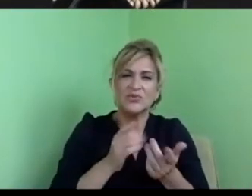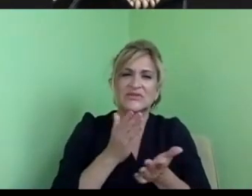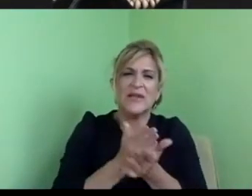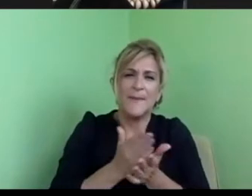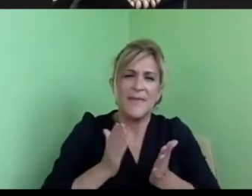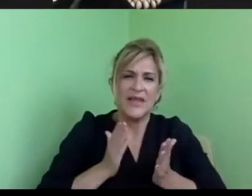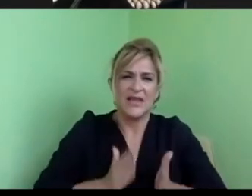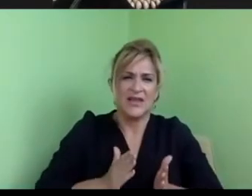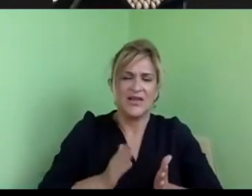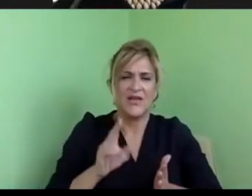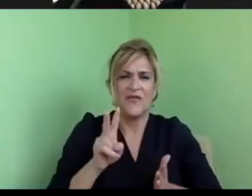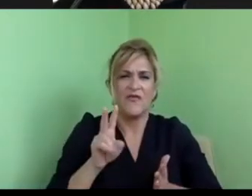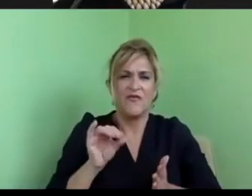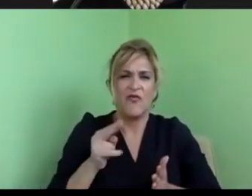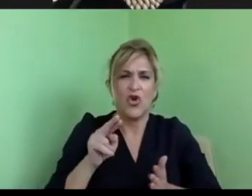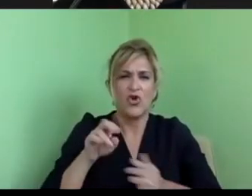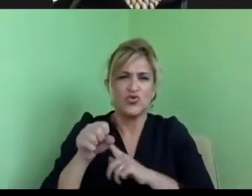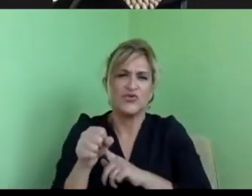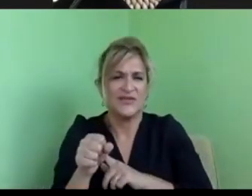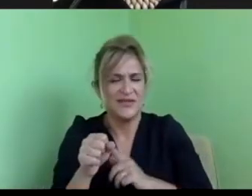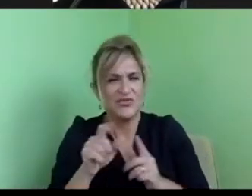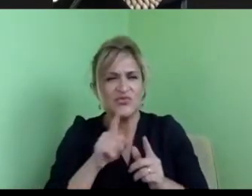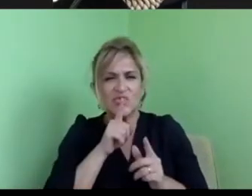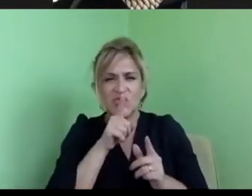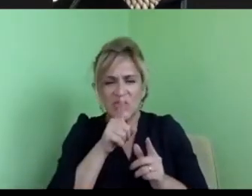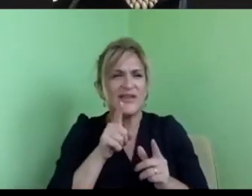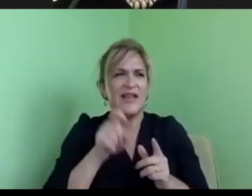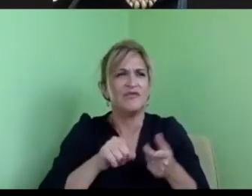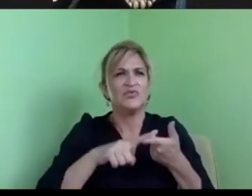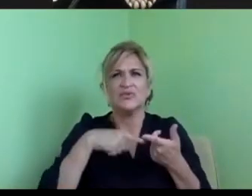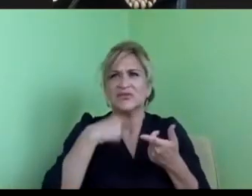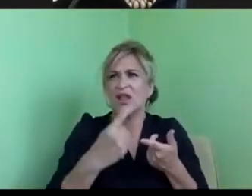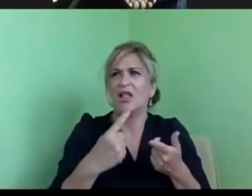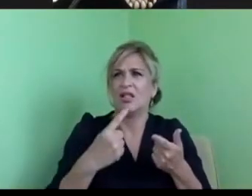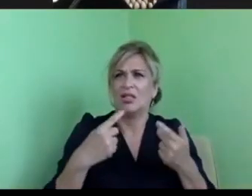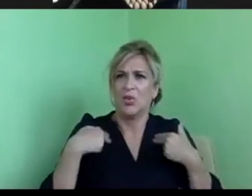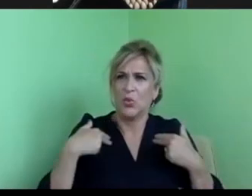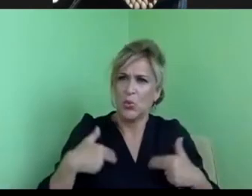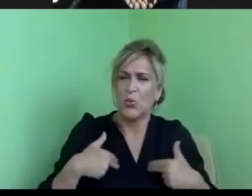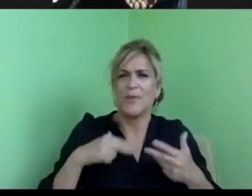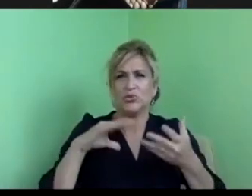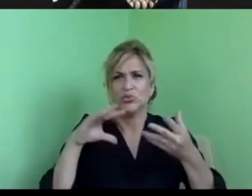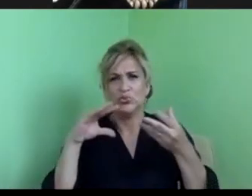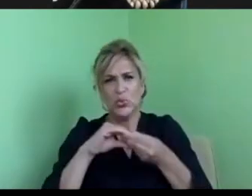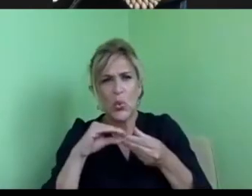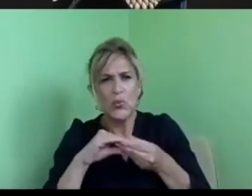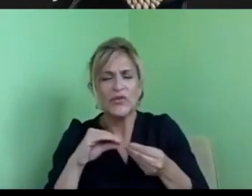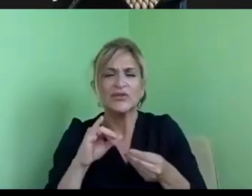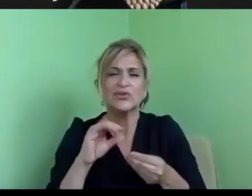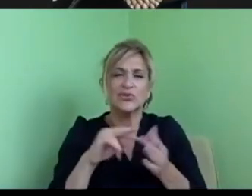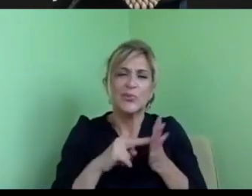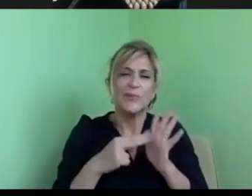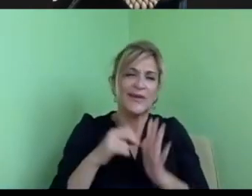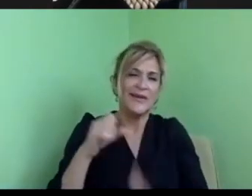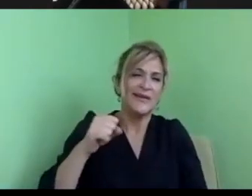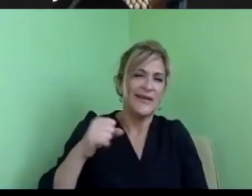you know um and that we have to start telling human stories you know um so yeah so i have a